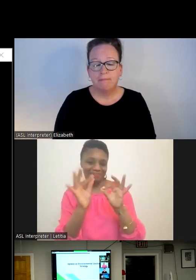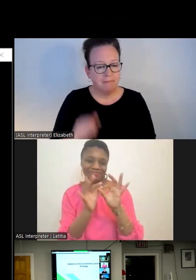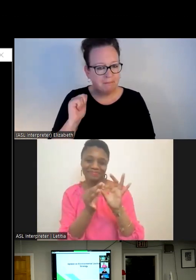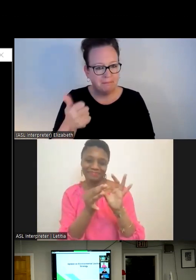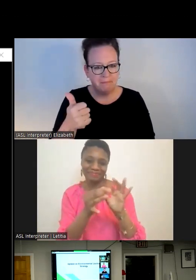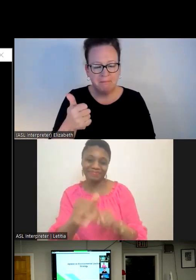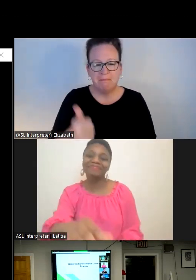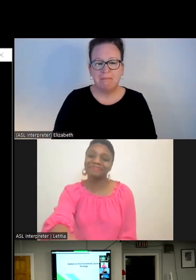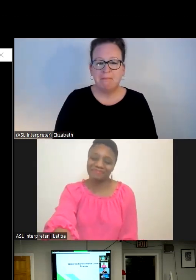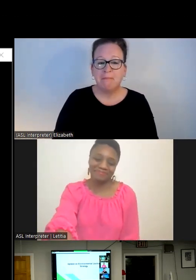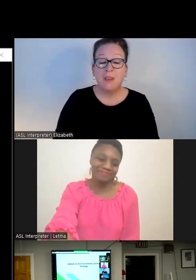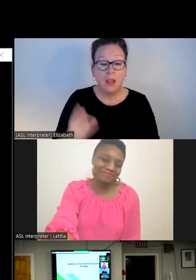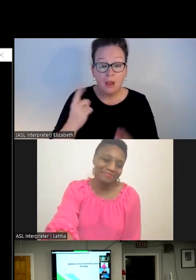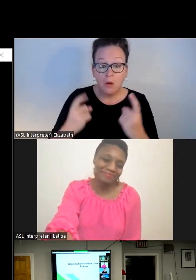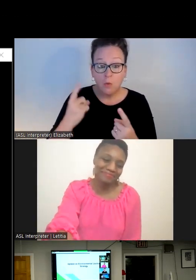Marcos? Nope.